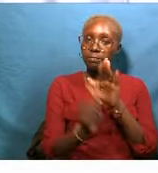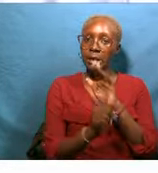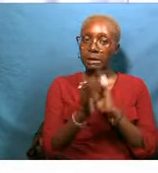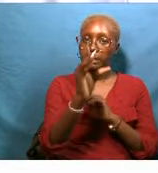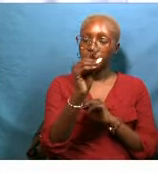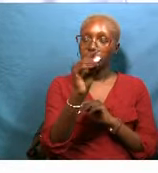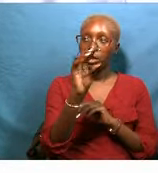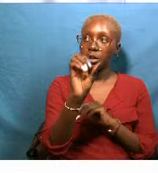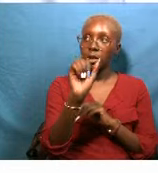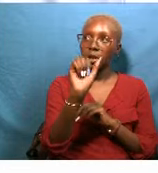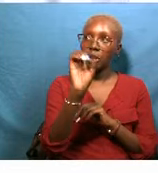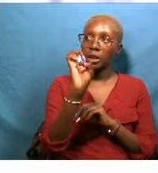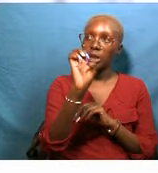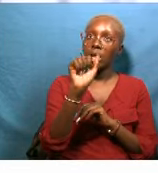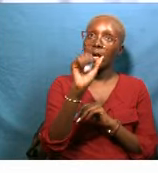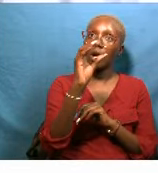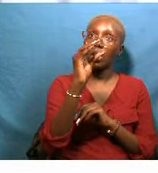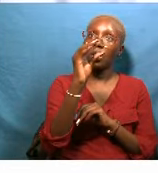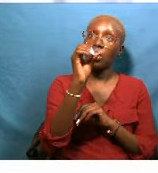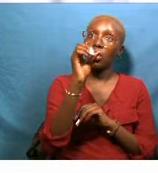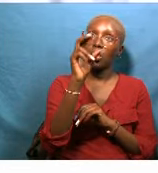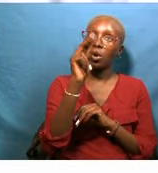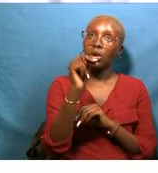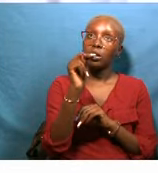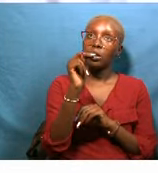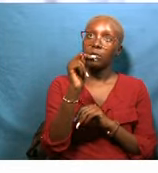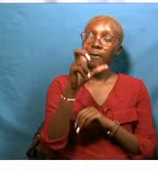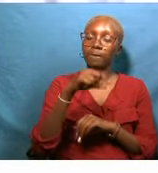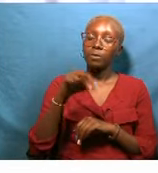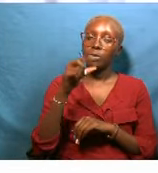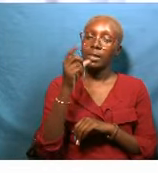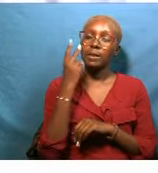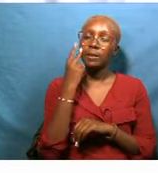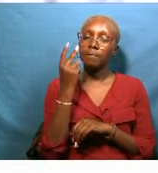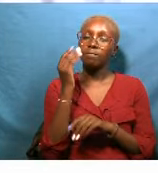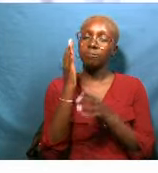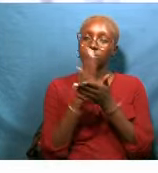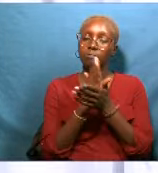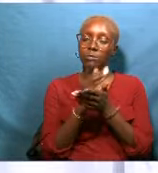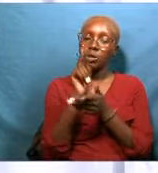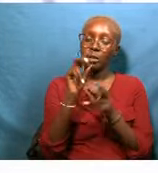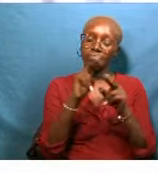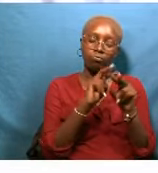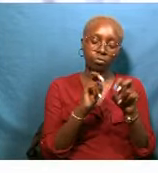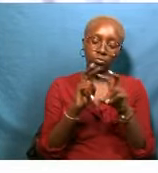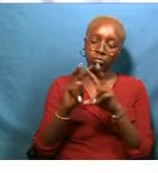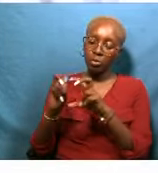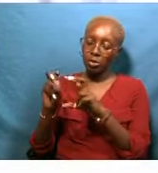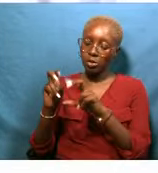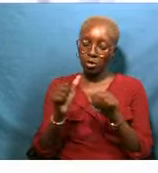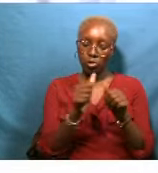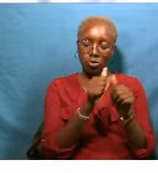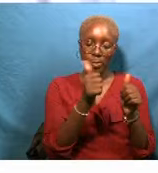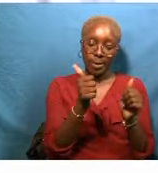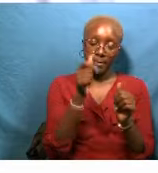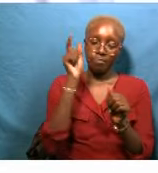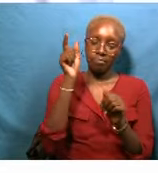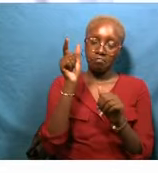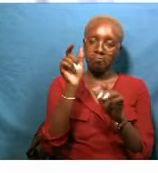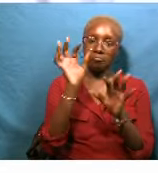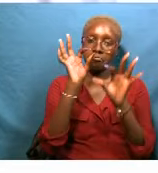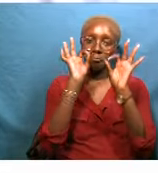Church. We have inquired about him, and he has been examined to the best of our assessment as being fit for